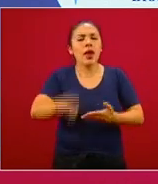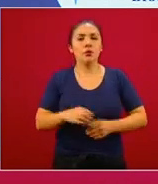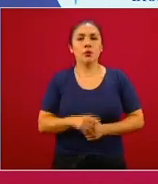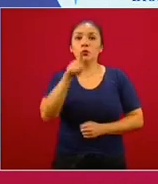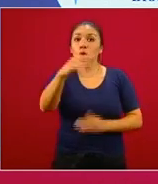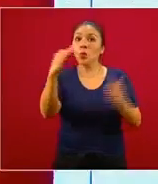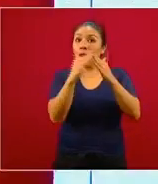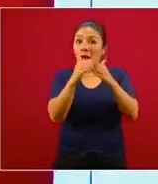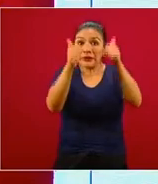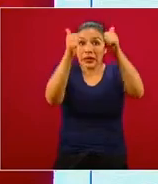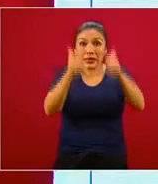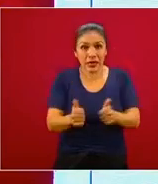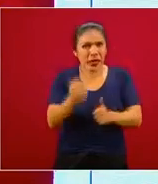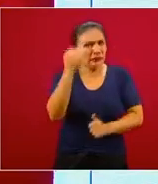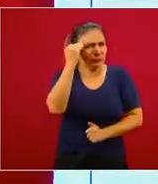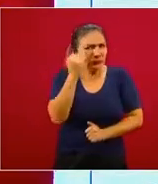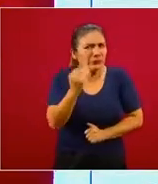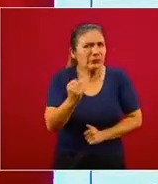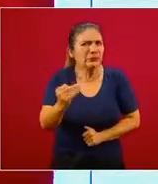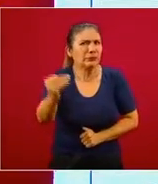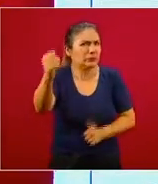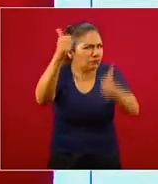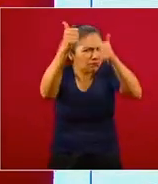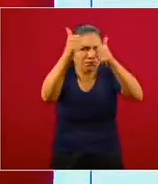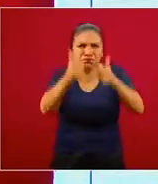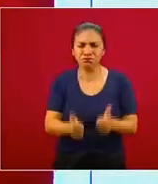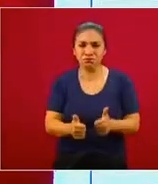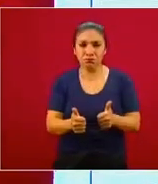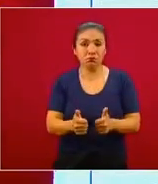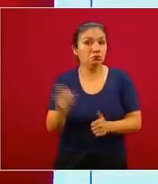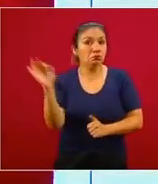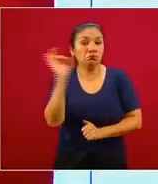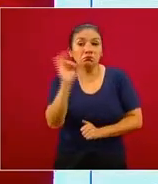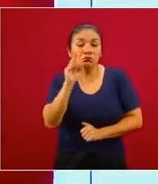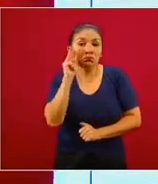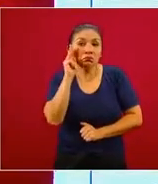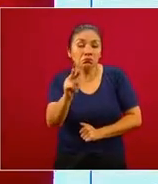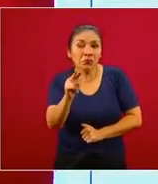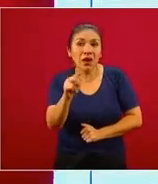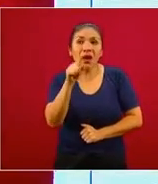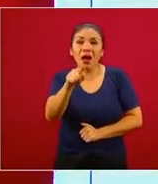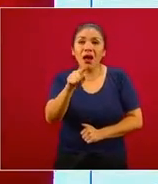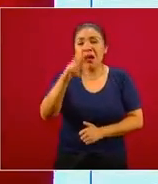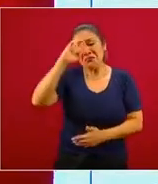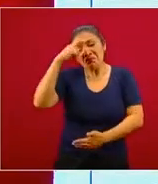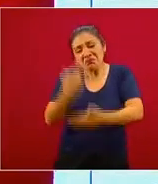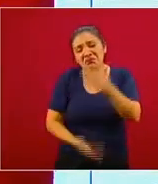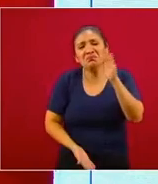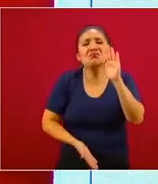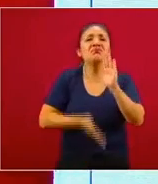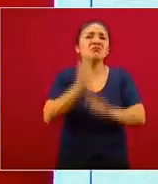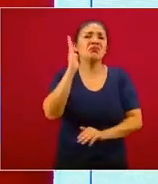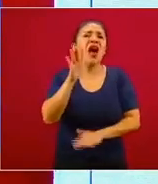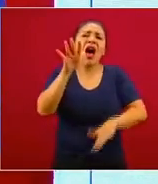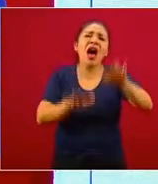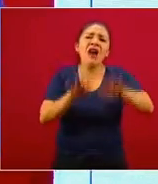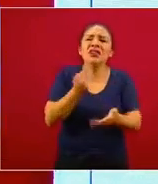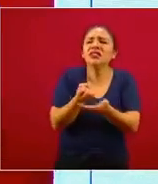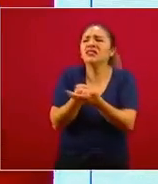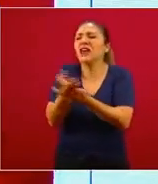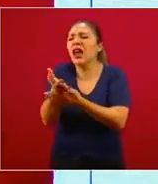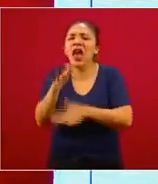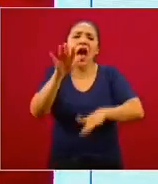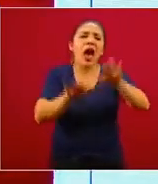over time. For example, staying home throughout a whole period of time. If we break this rule at